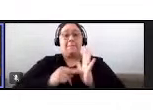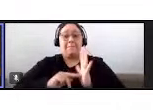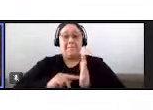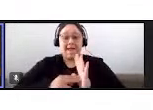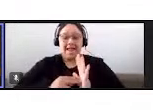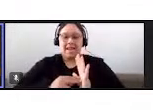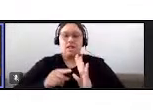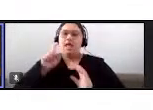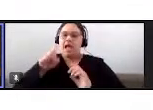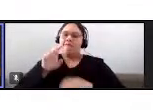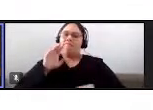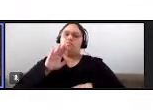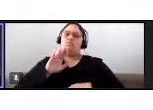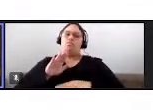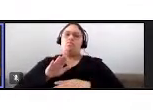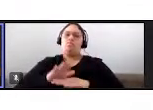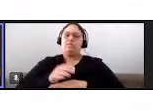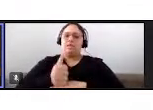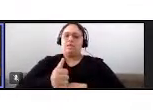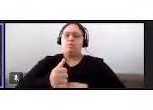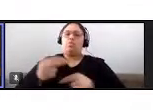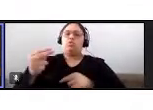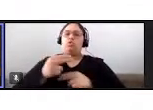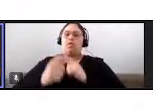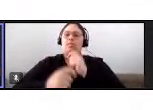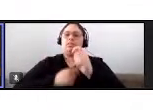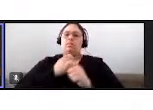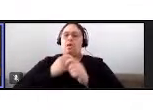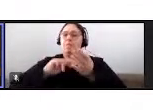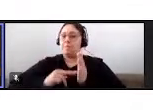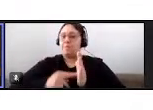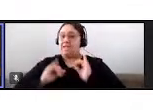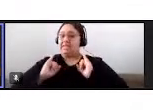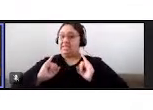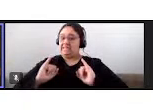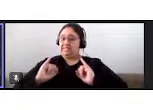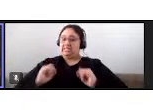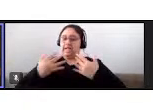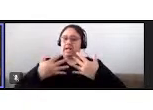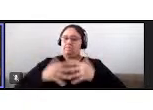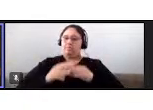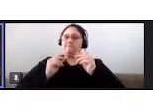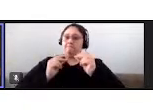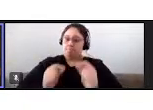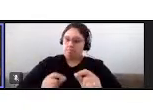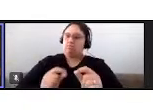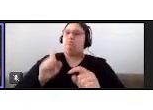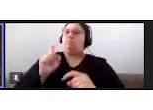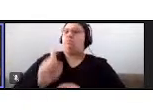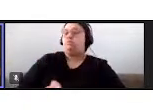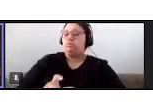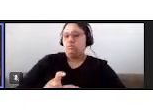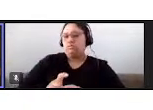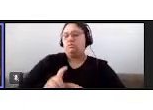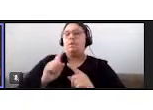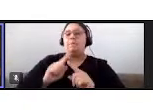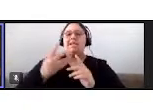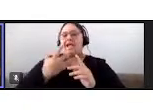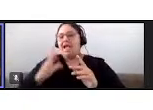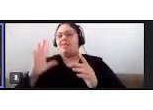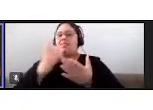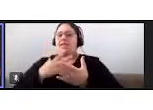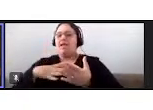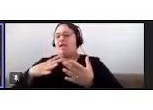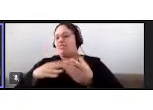planning, there need to be the short-term plannings that it's urgent you have to implement immediately. And there are other things that